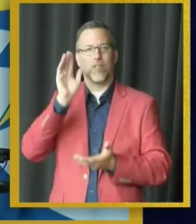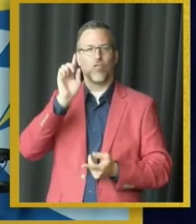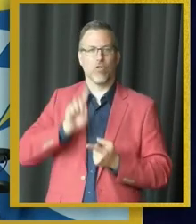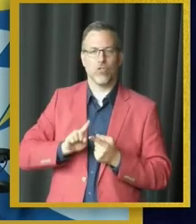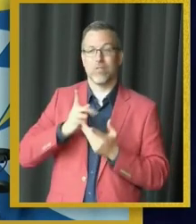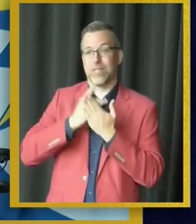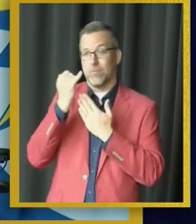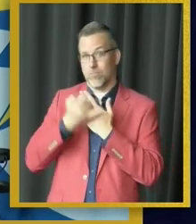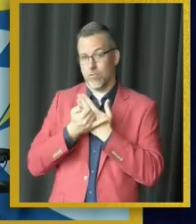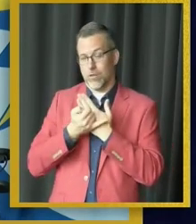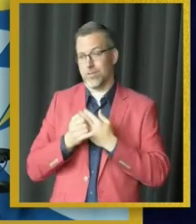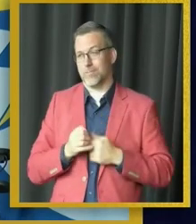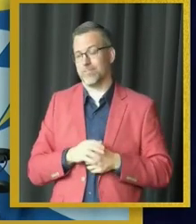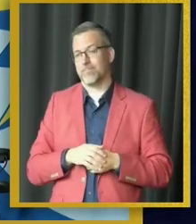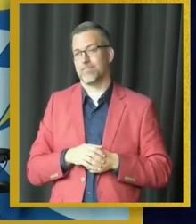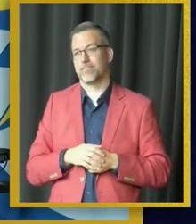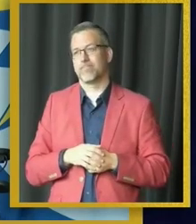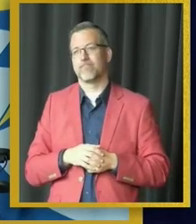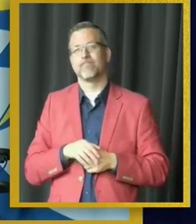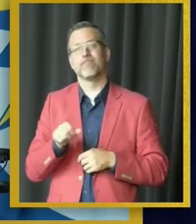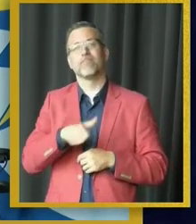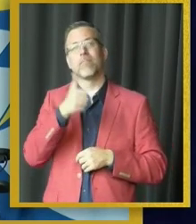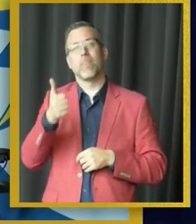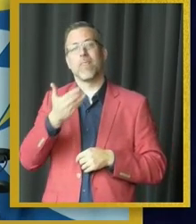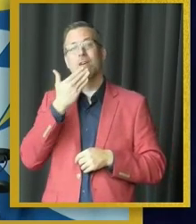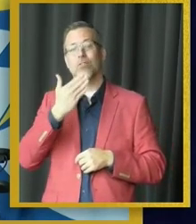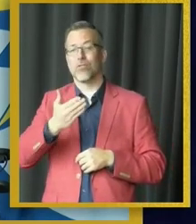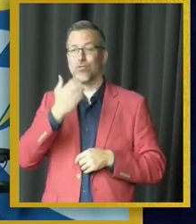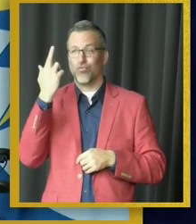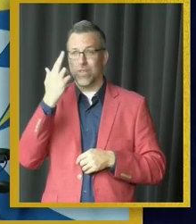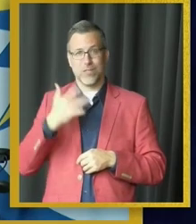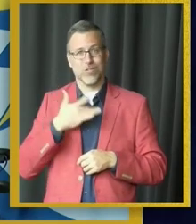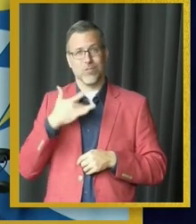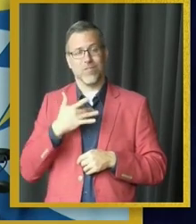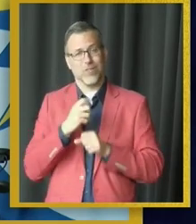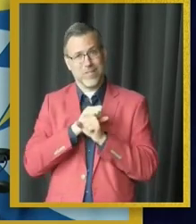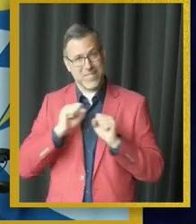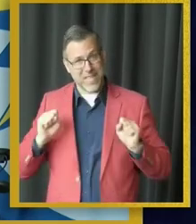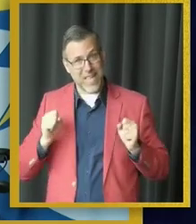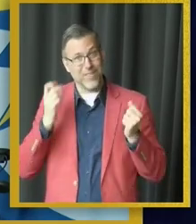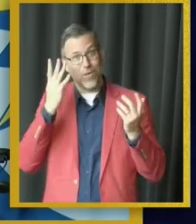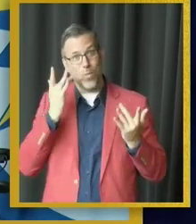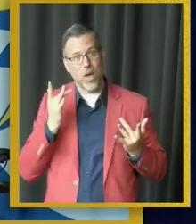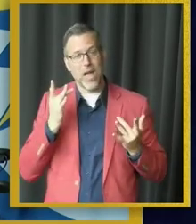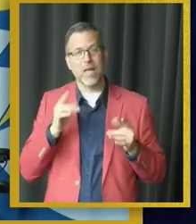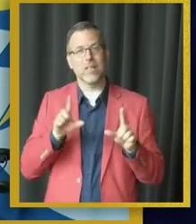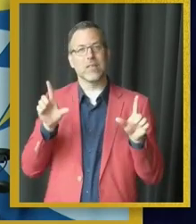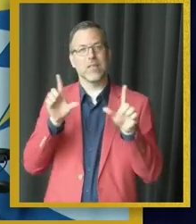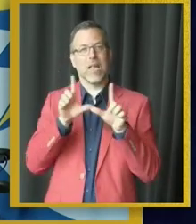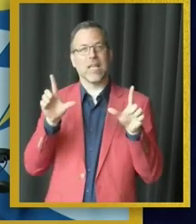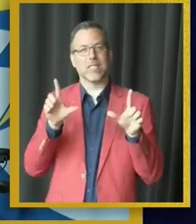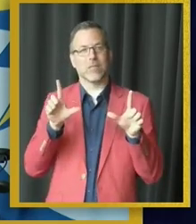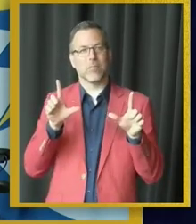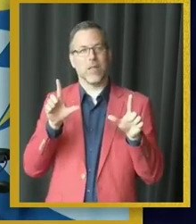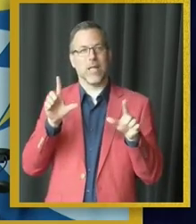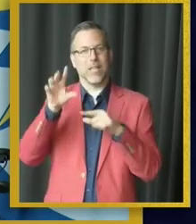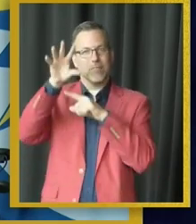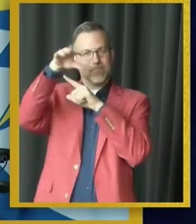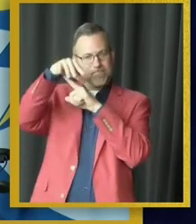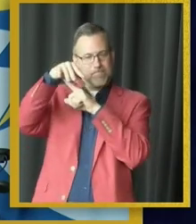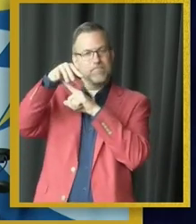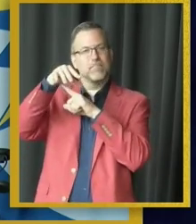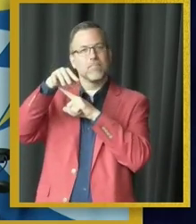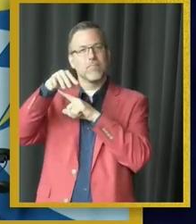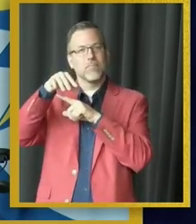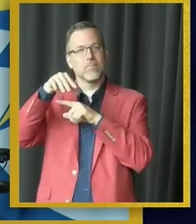neighborhoods. And another good reason to feel safer, frankly, is the new license plate readers being piloted throughout